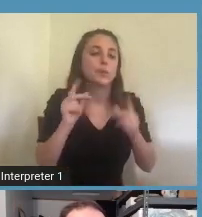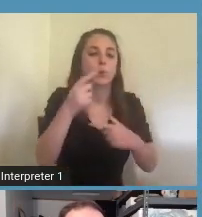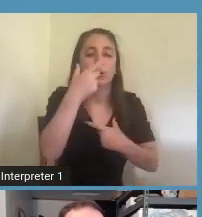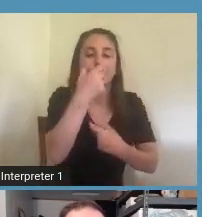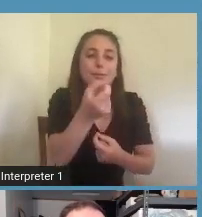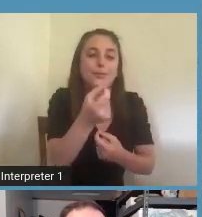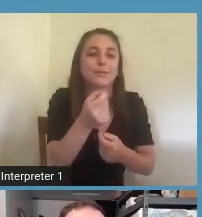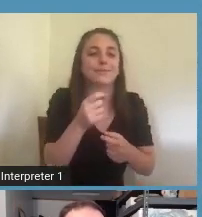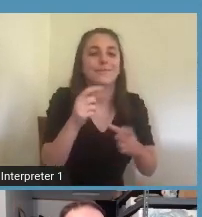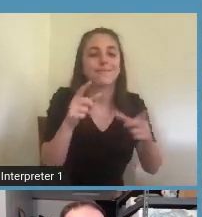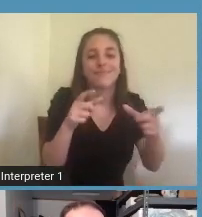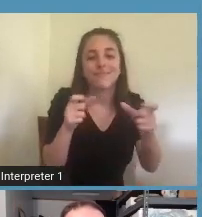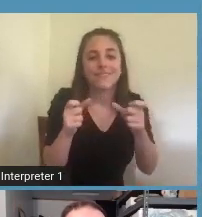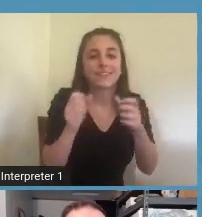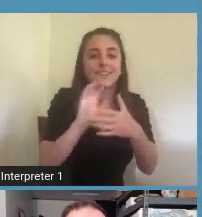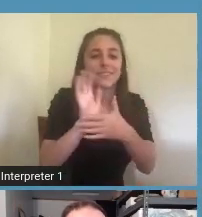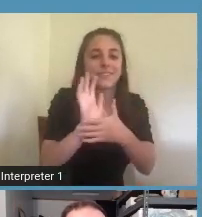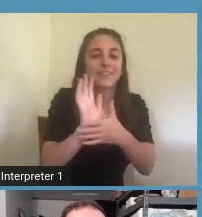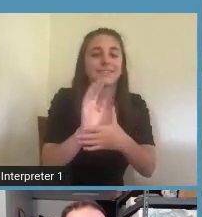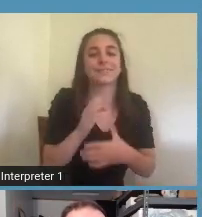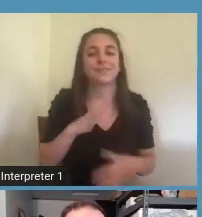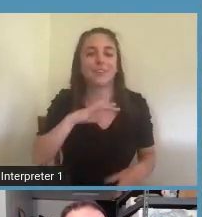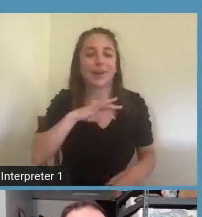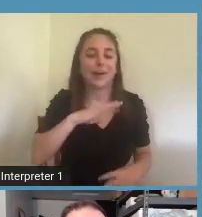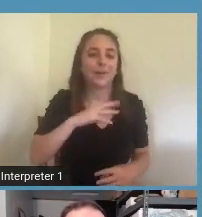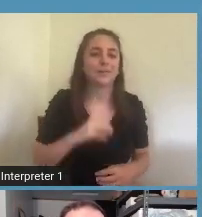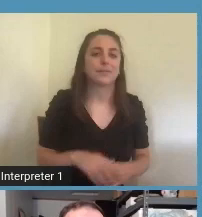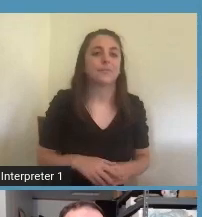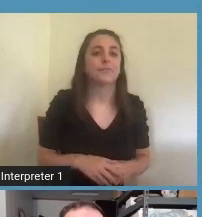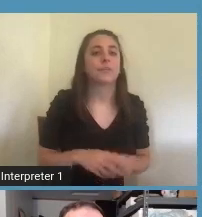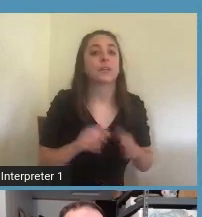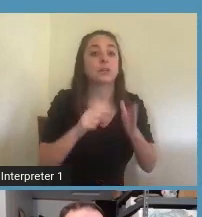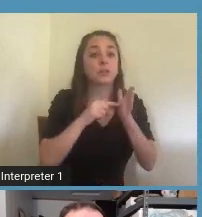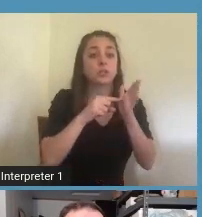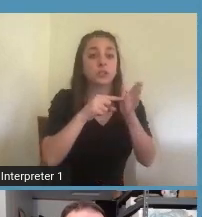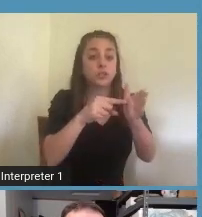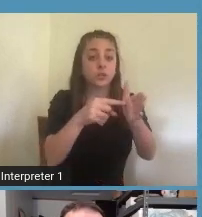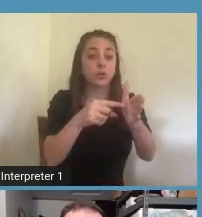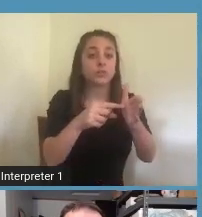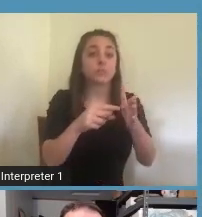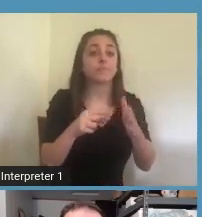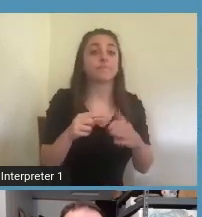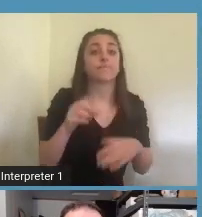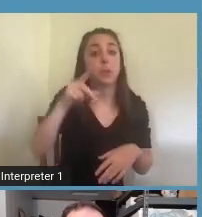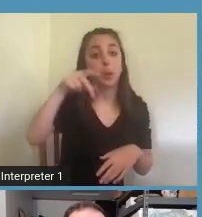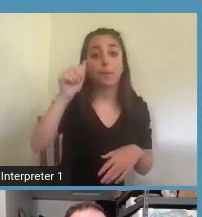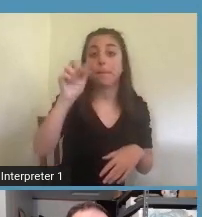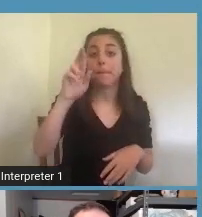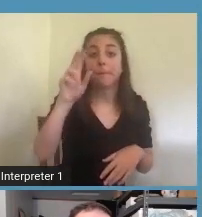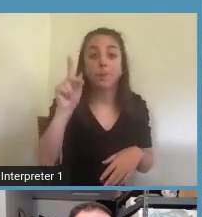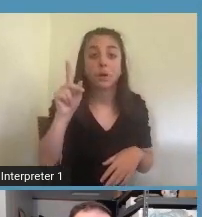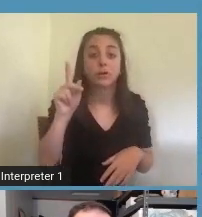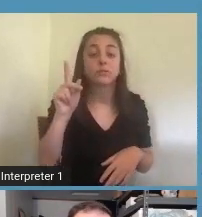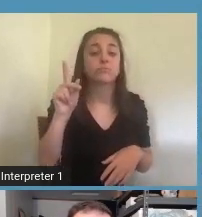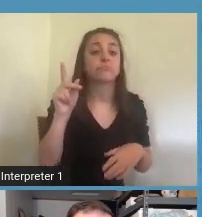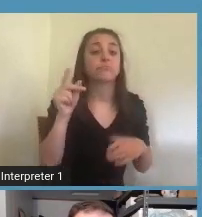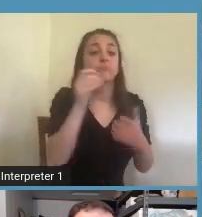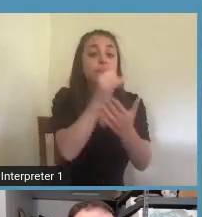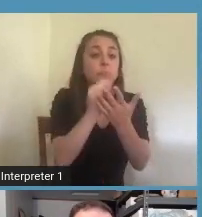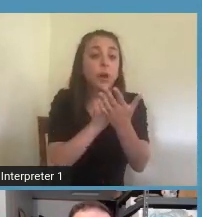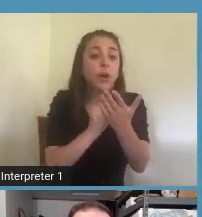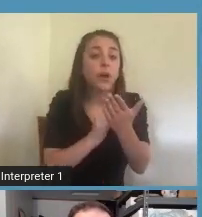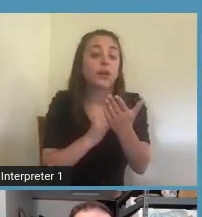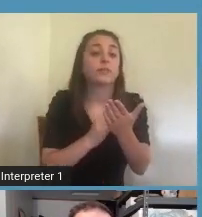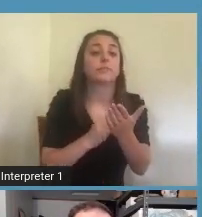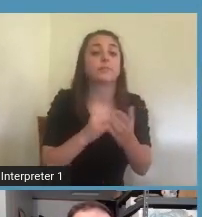to this playing on a wall in our lobby that shows all of our park art. So if people who can't